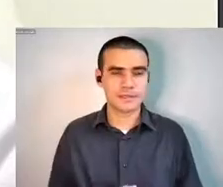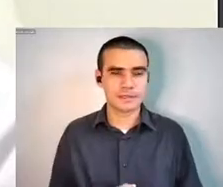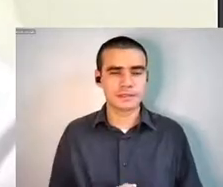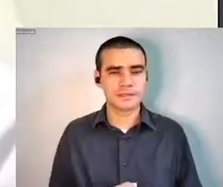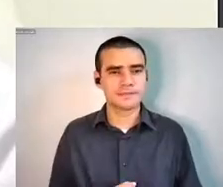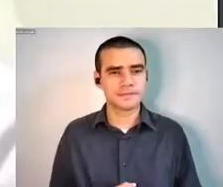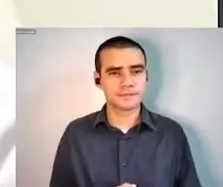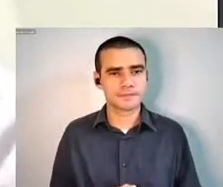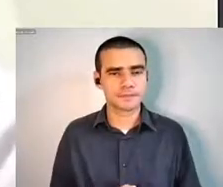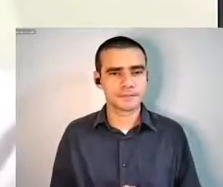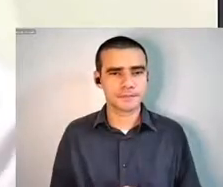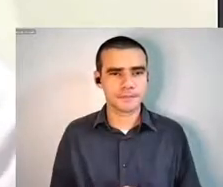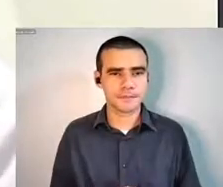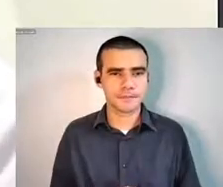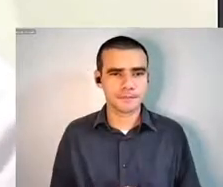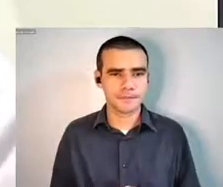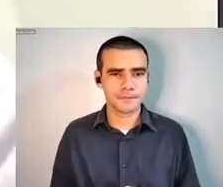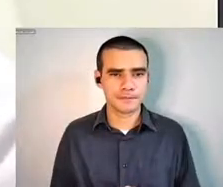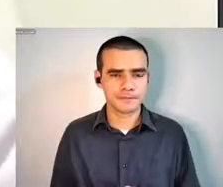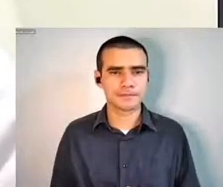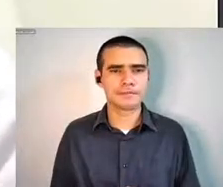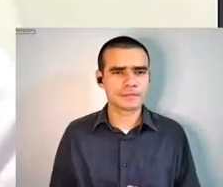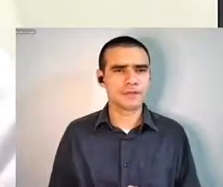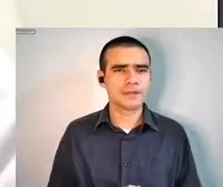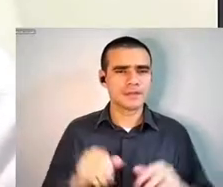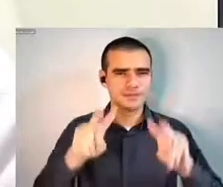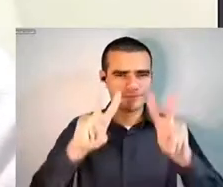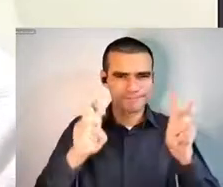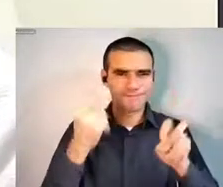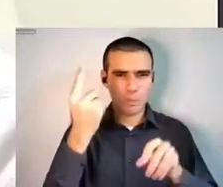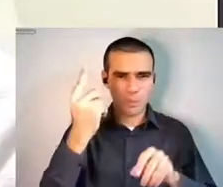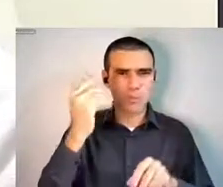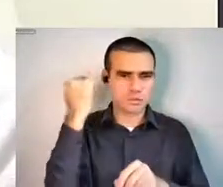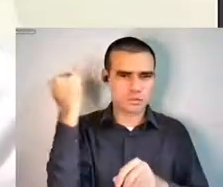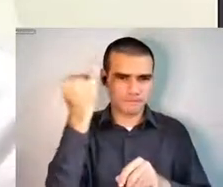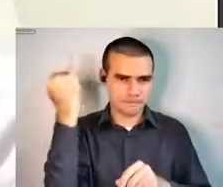So I would like to call your attention for one topic.